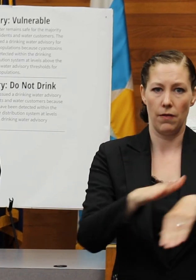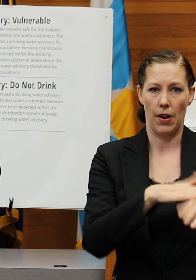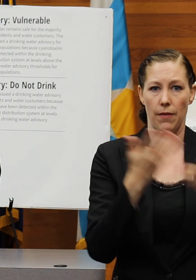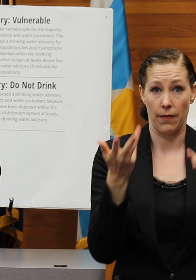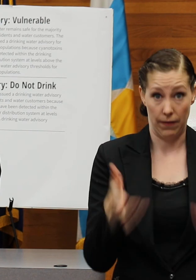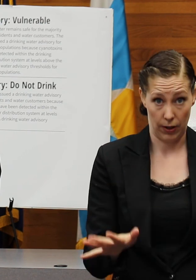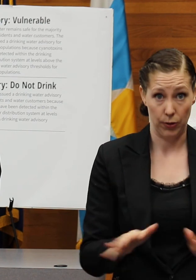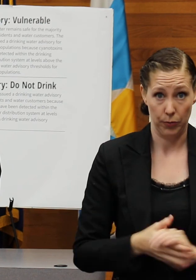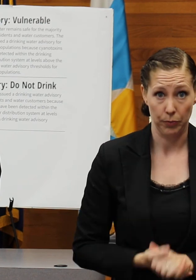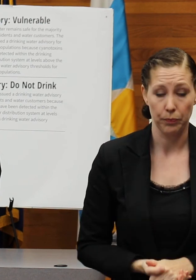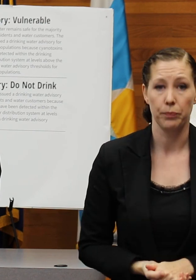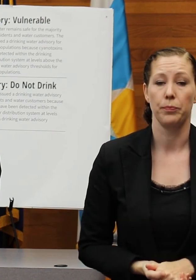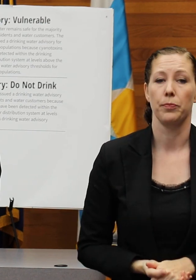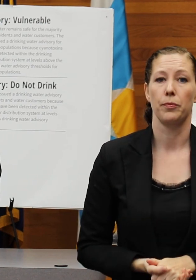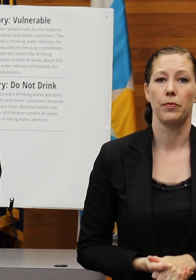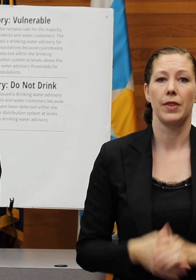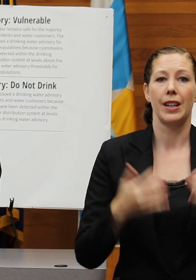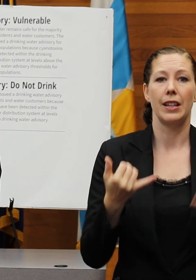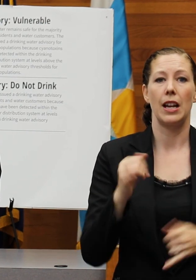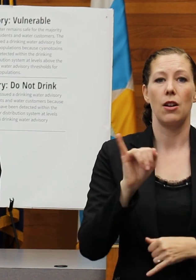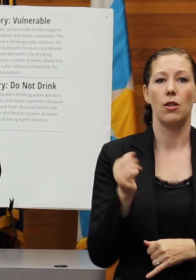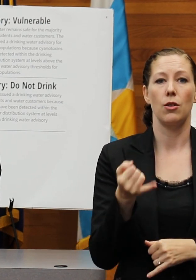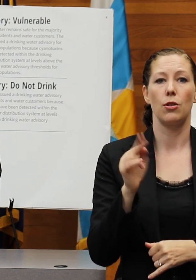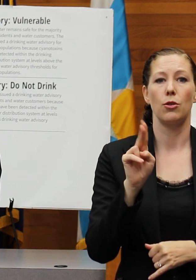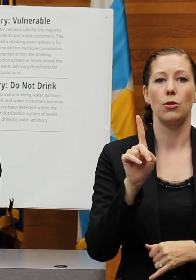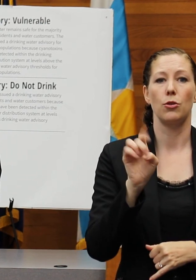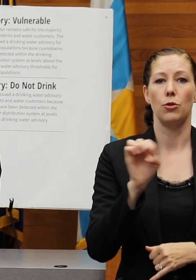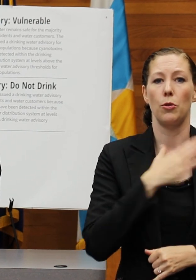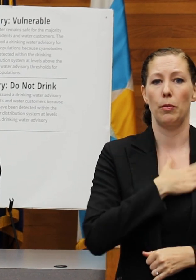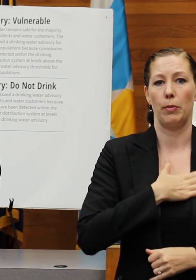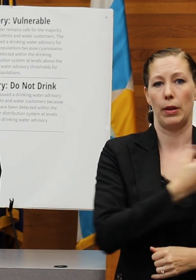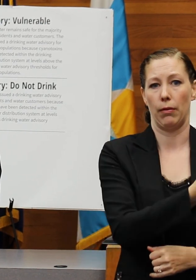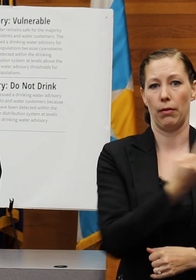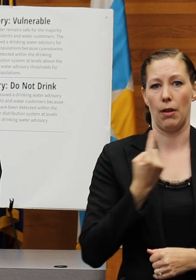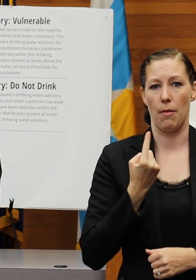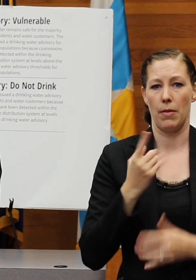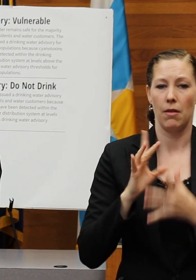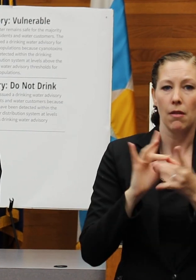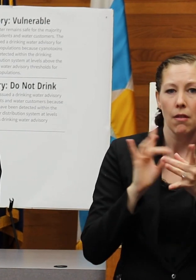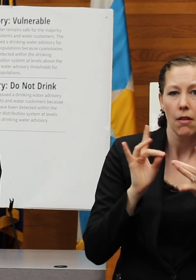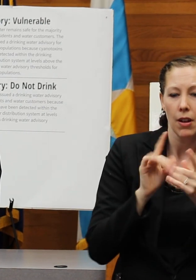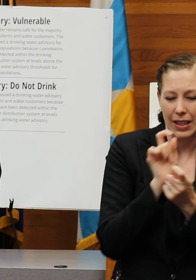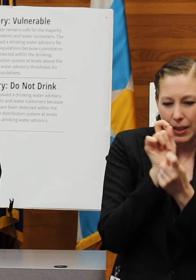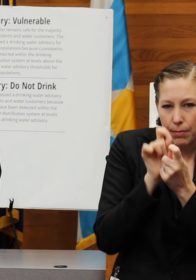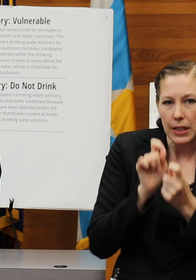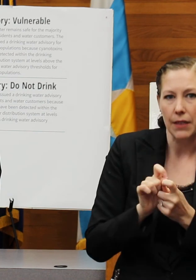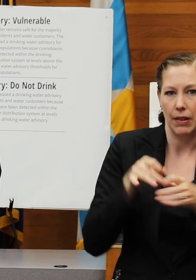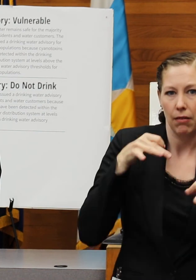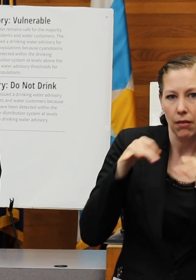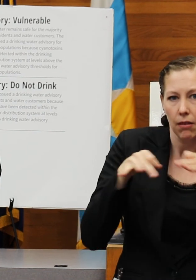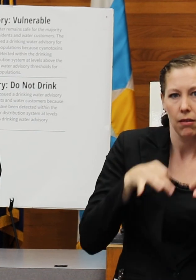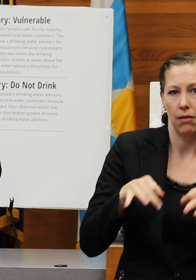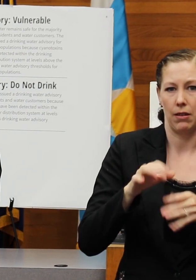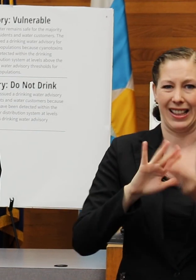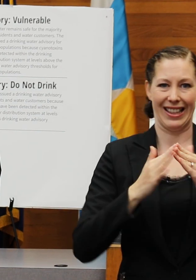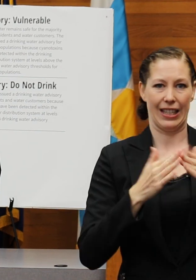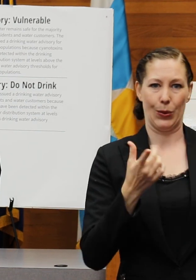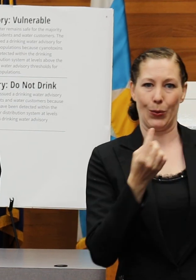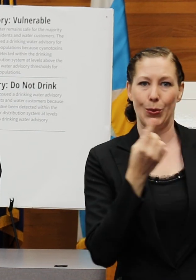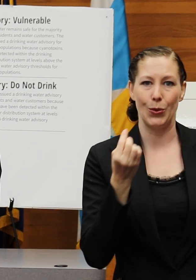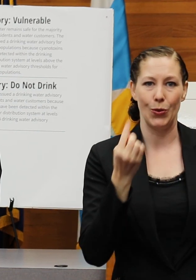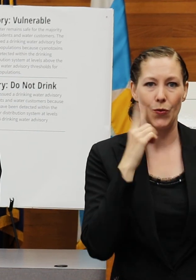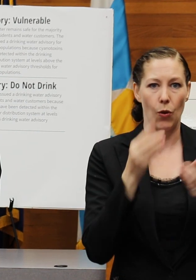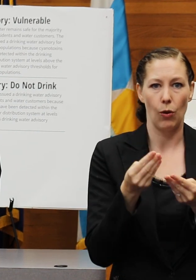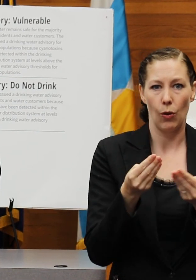I'd like Jude to come up and speak to you in very specific terms regarding the steps that the city has taken